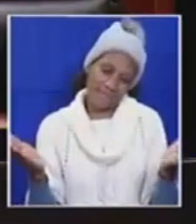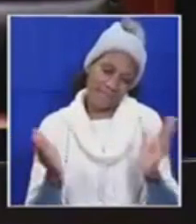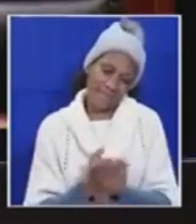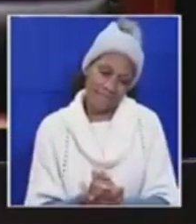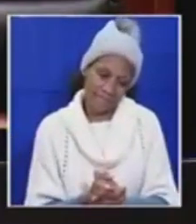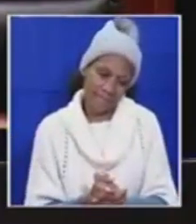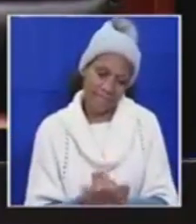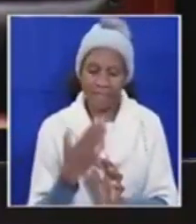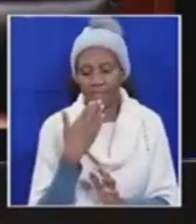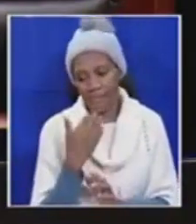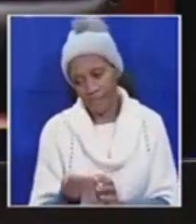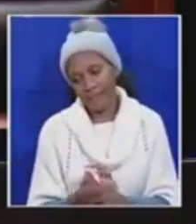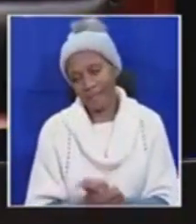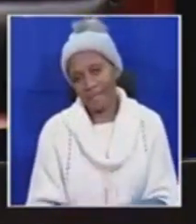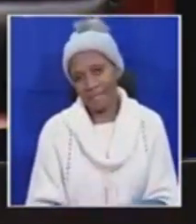Honourable Members,